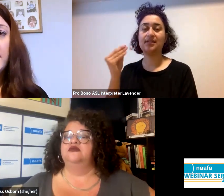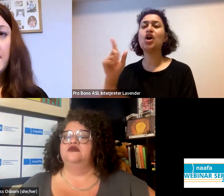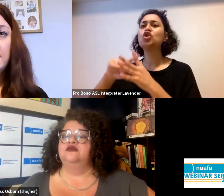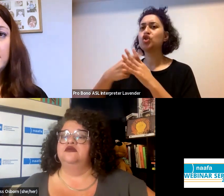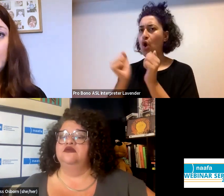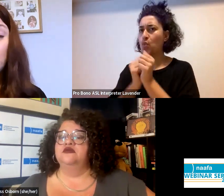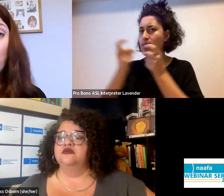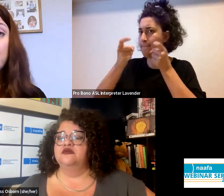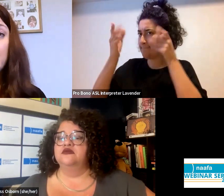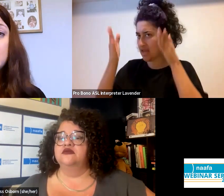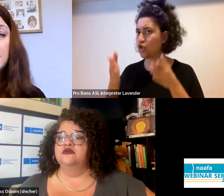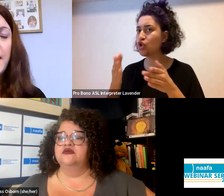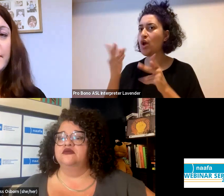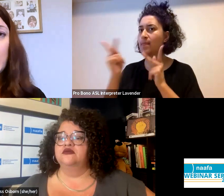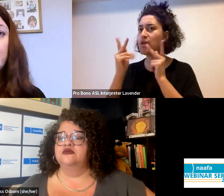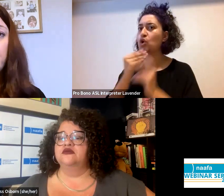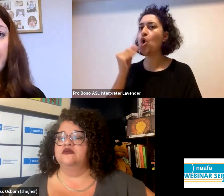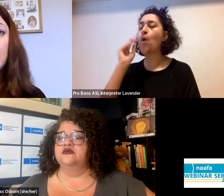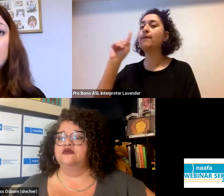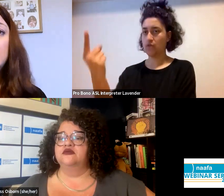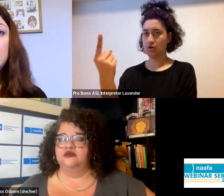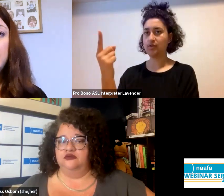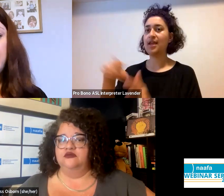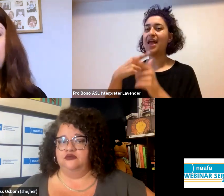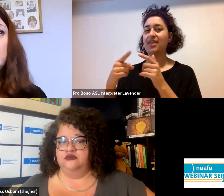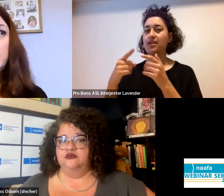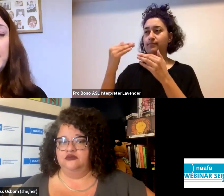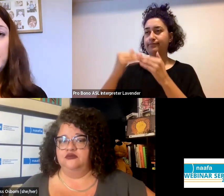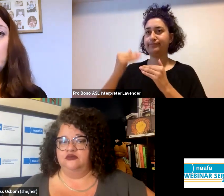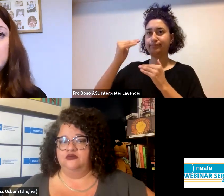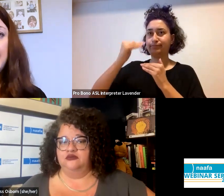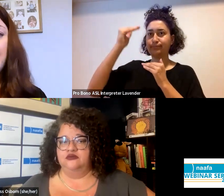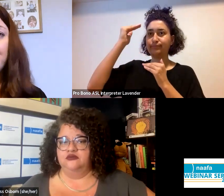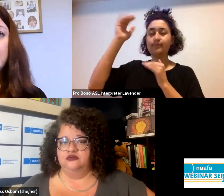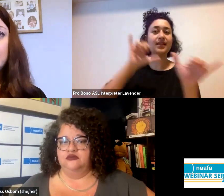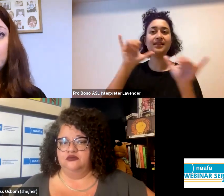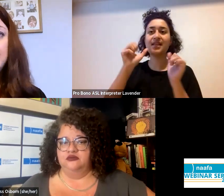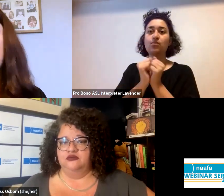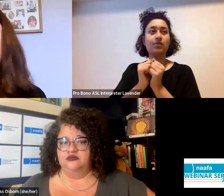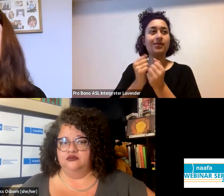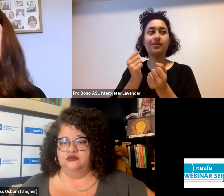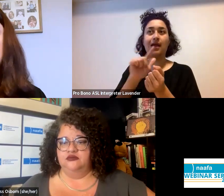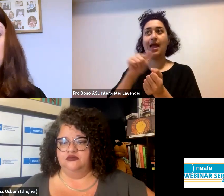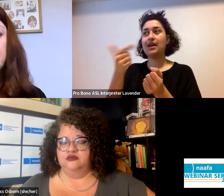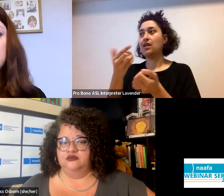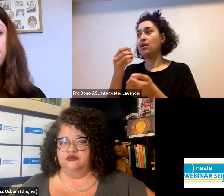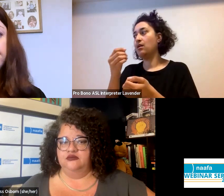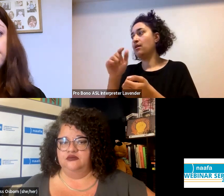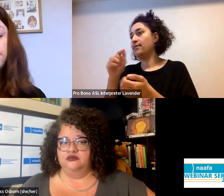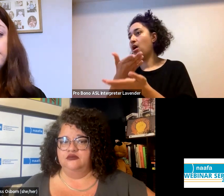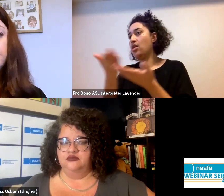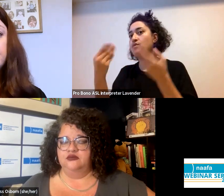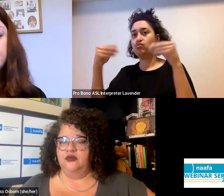manager at the funeral home first and kind of go from there, as you would with almost any other retail